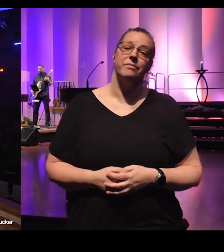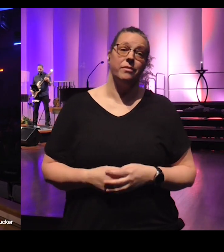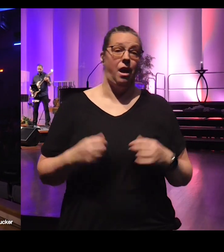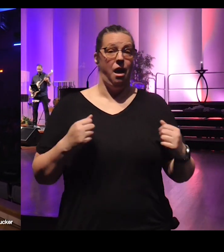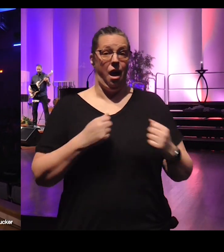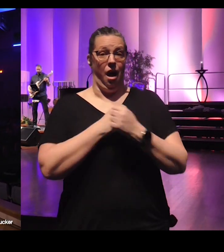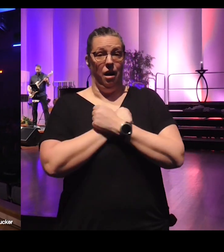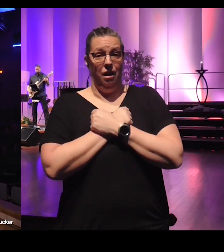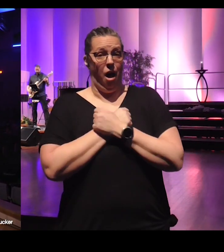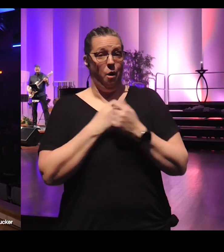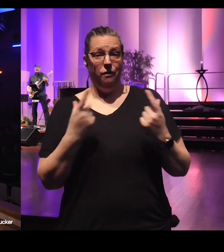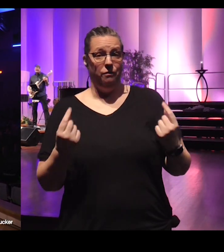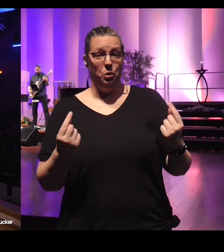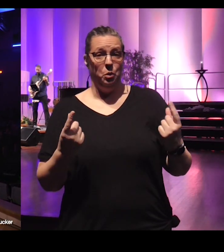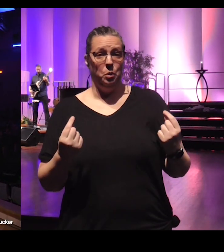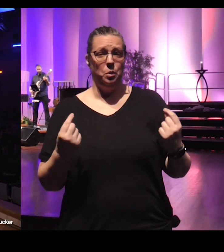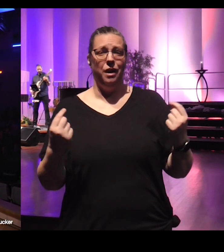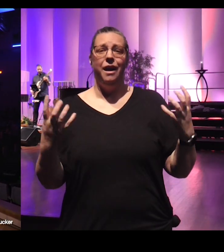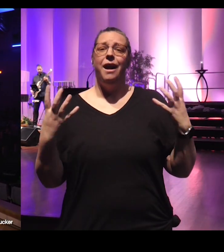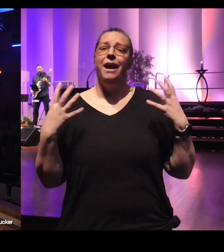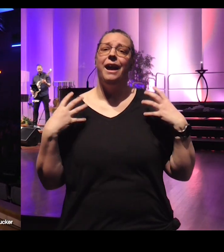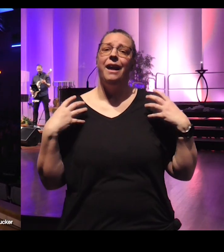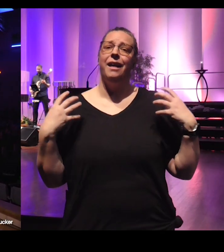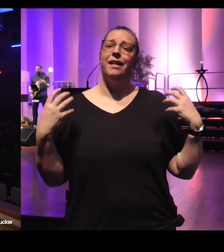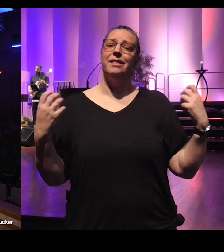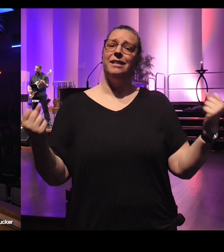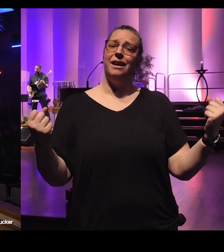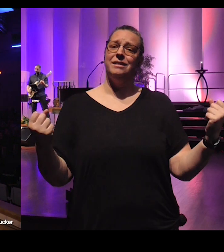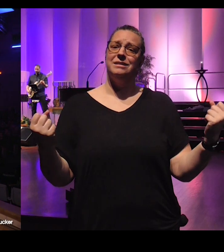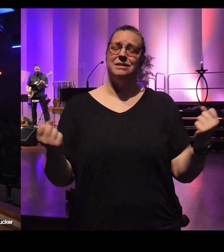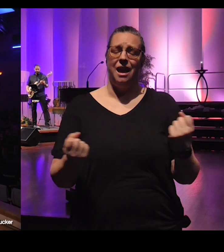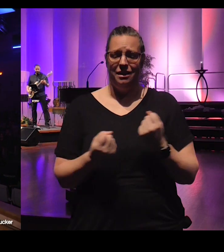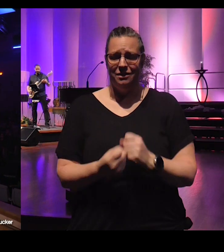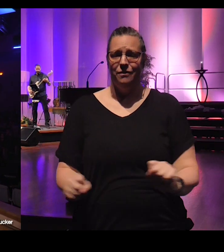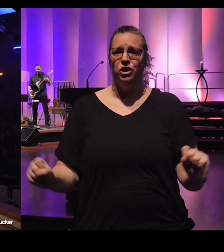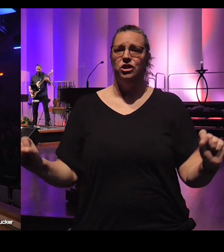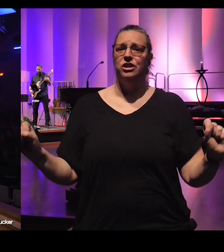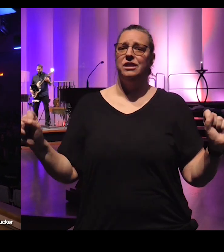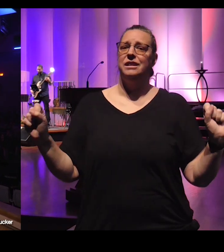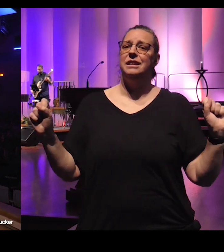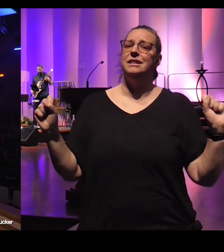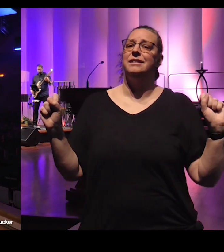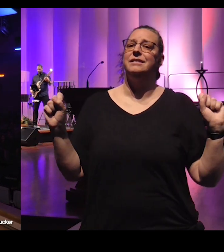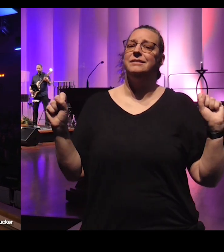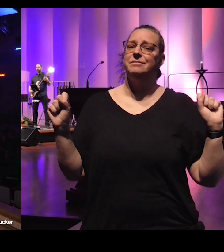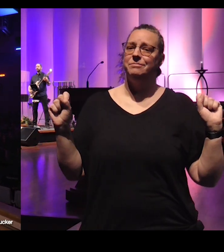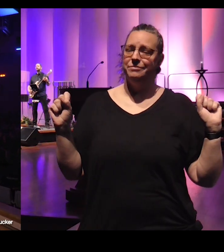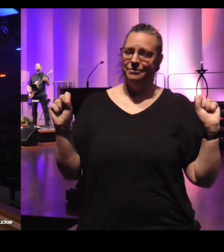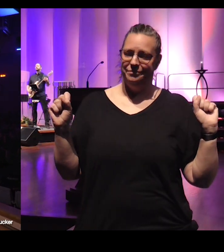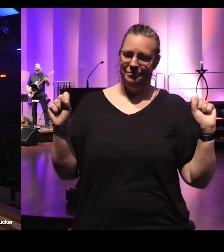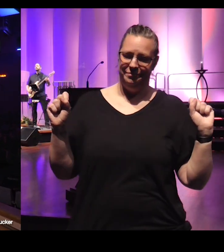A love that heals, love that sets us free.